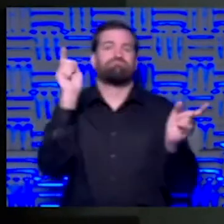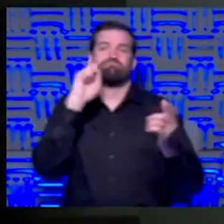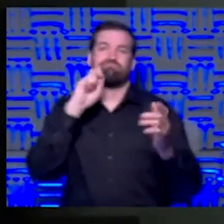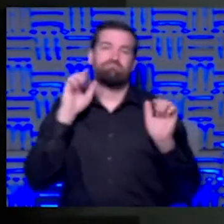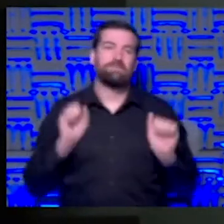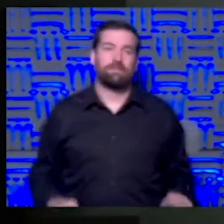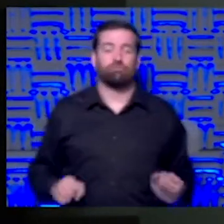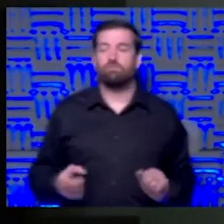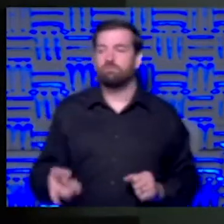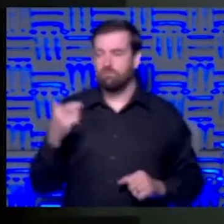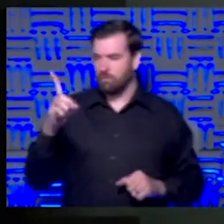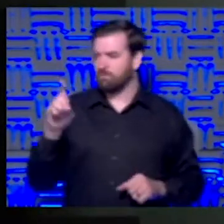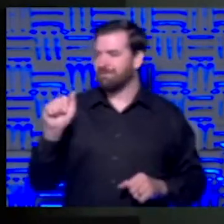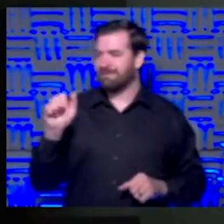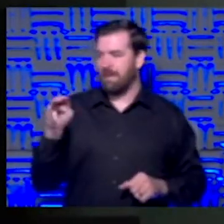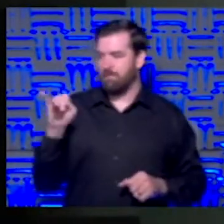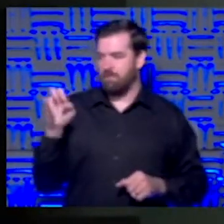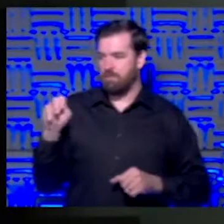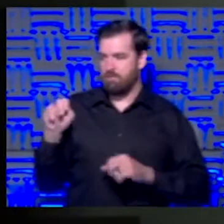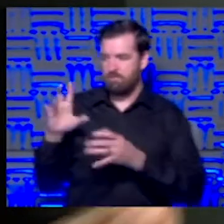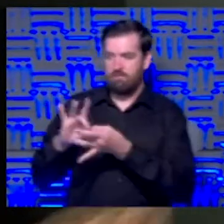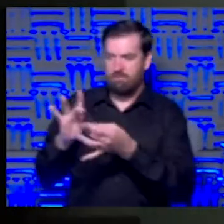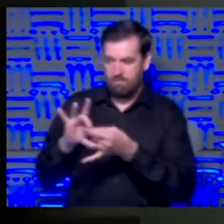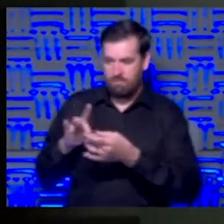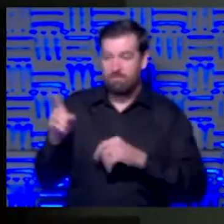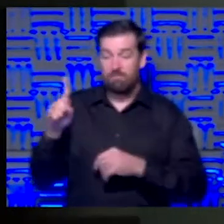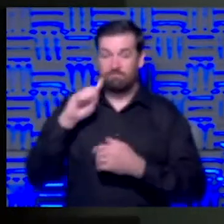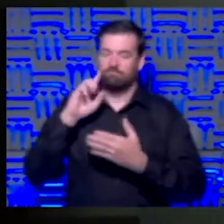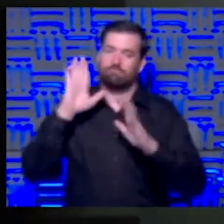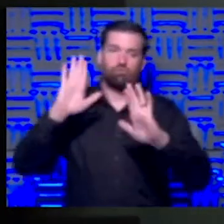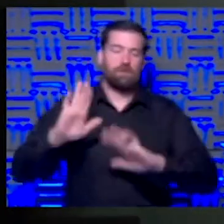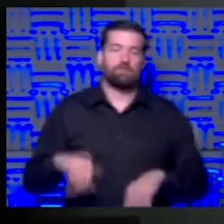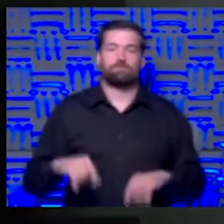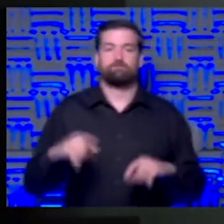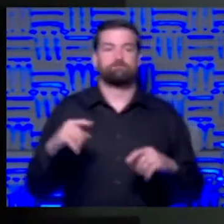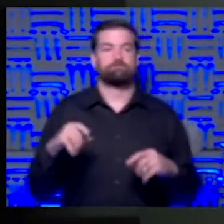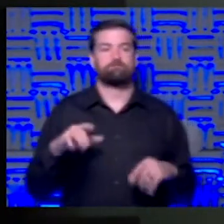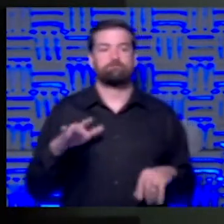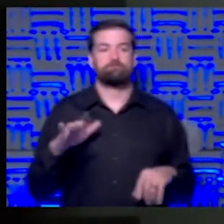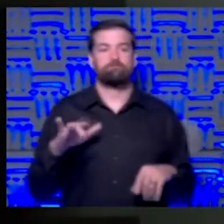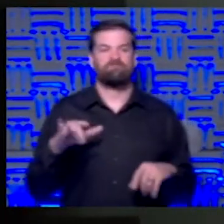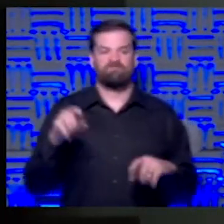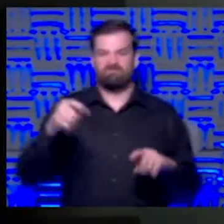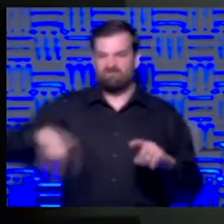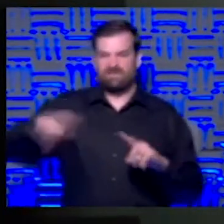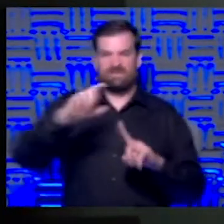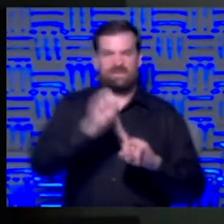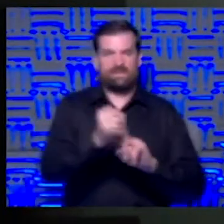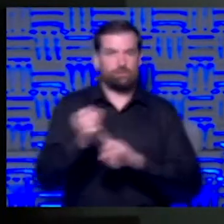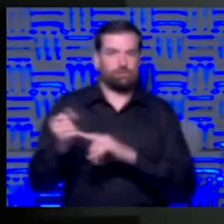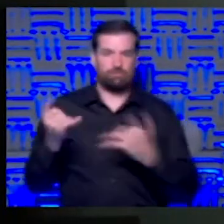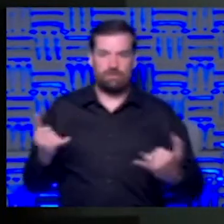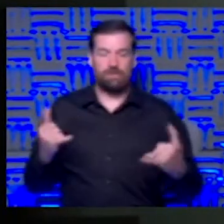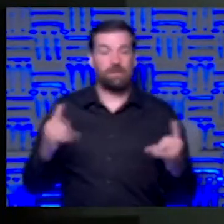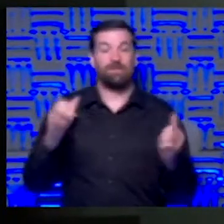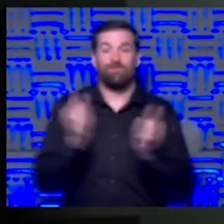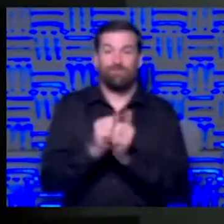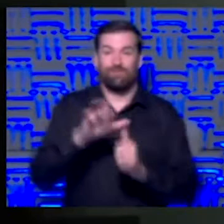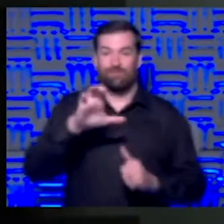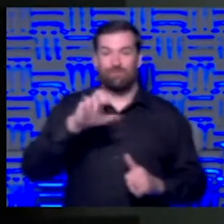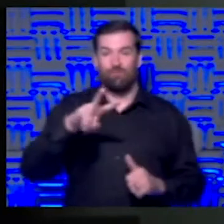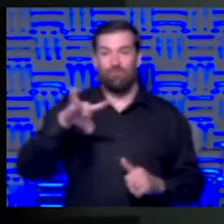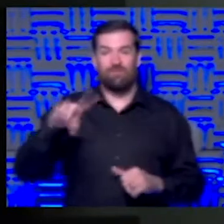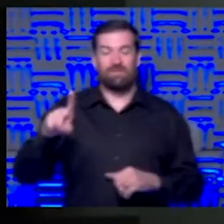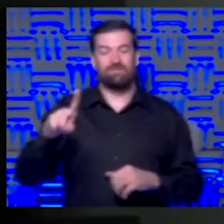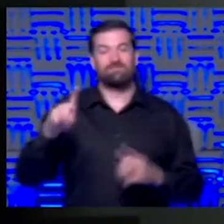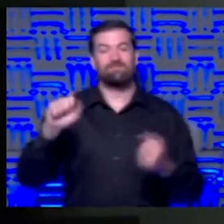think Damon made that is great is that really through these the conditions that we're experiencing right now with COVID, it's exasperating,